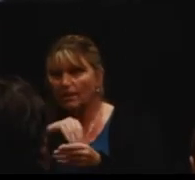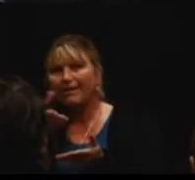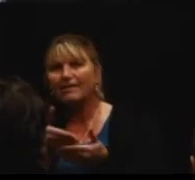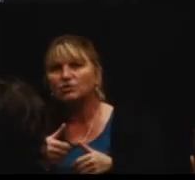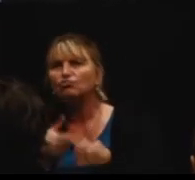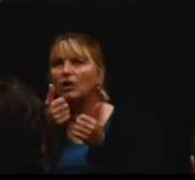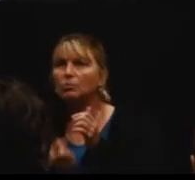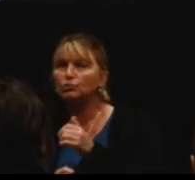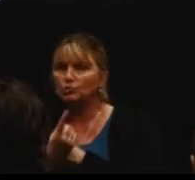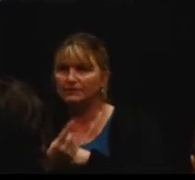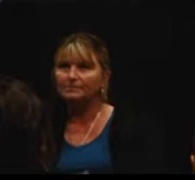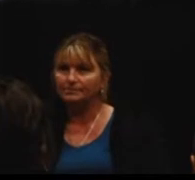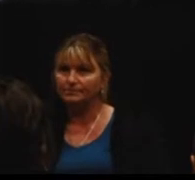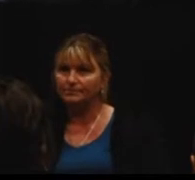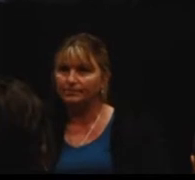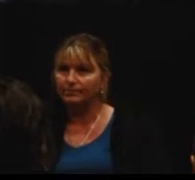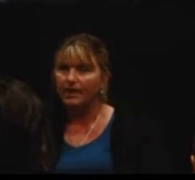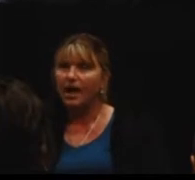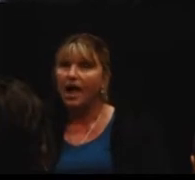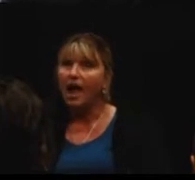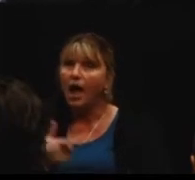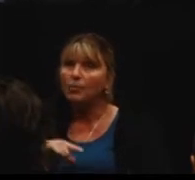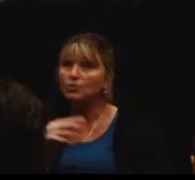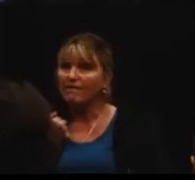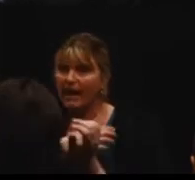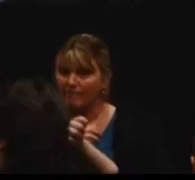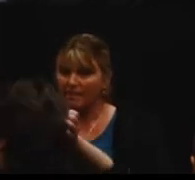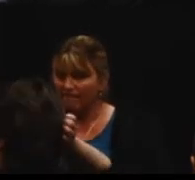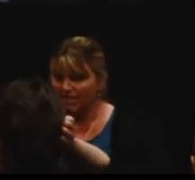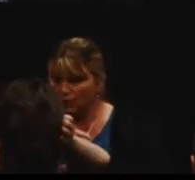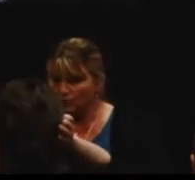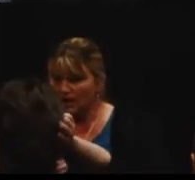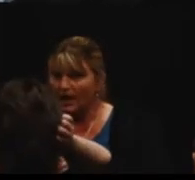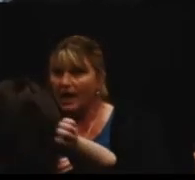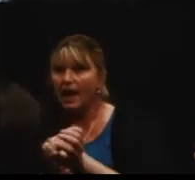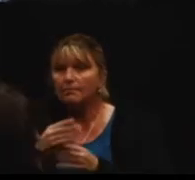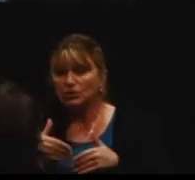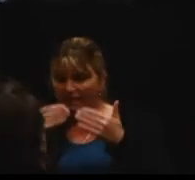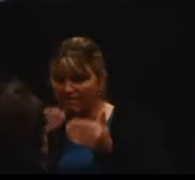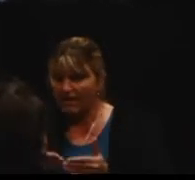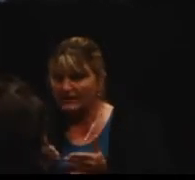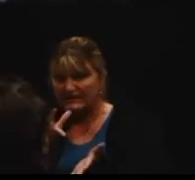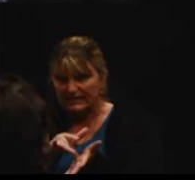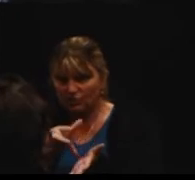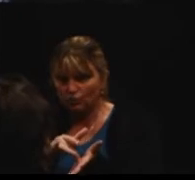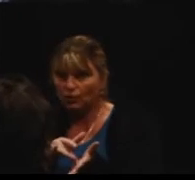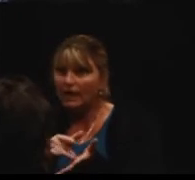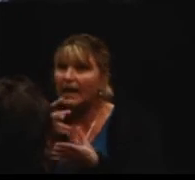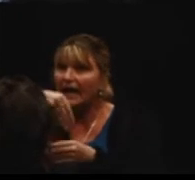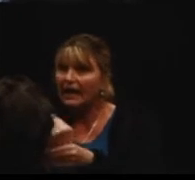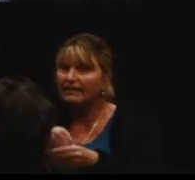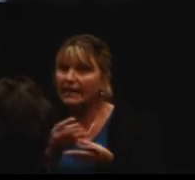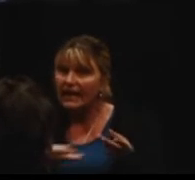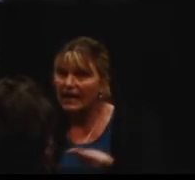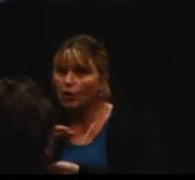opportunity, actually. And having a government that values it and puts it central to its economic strategy,